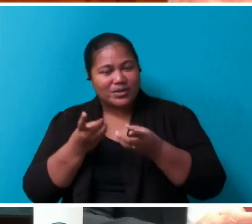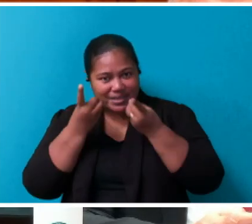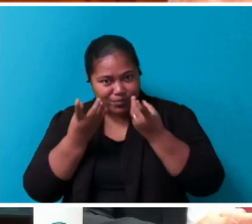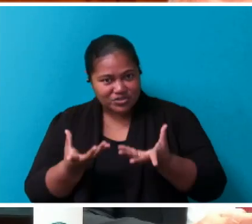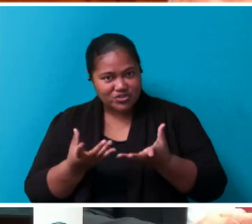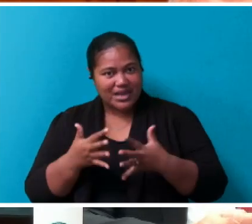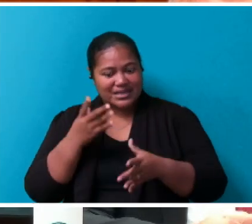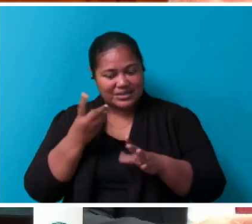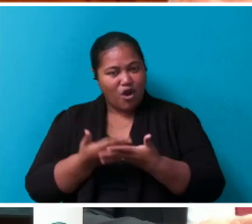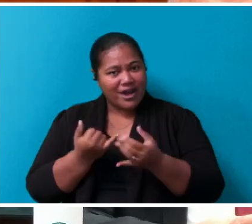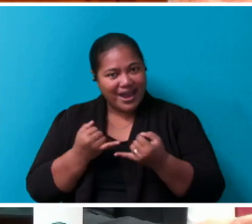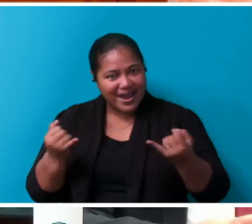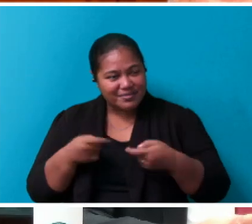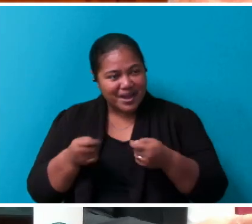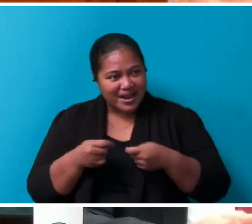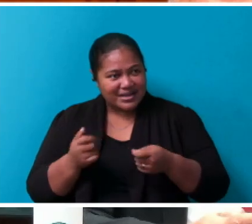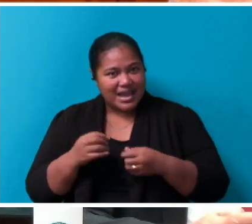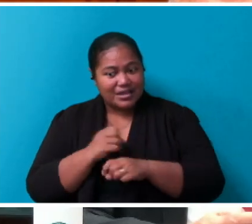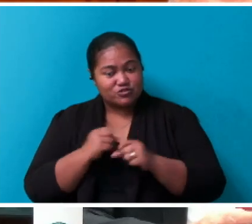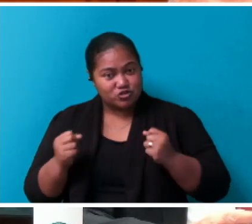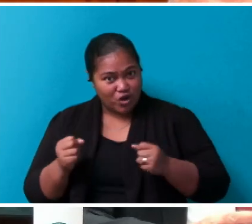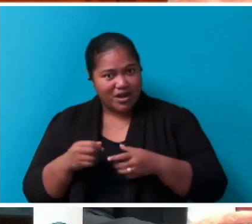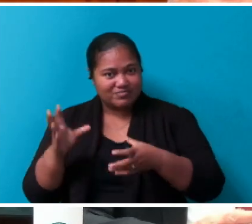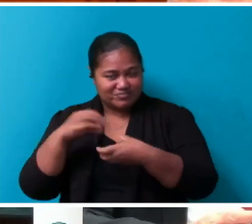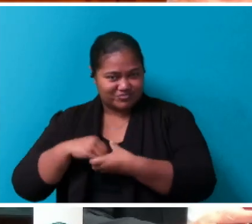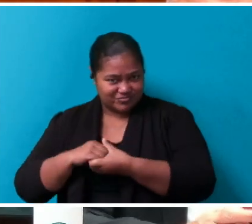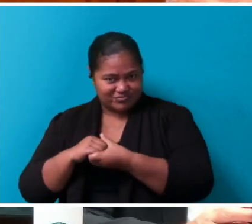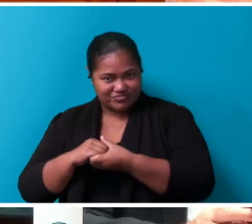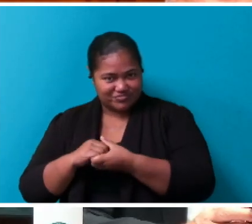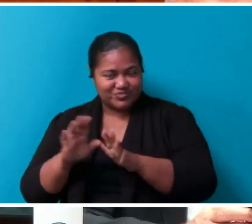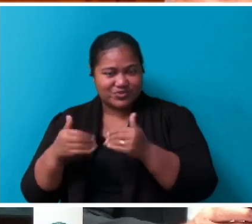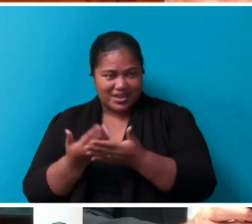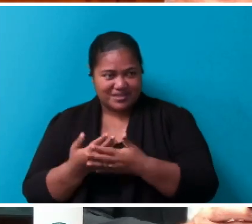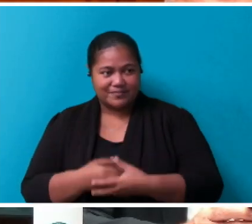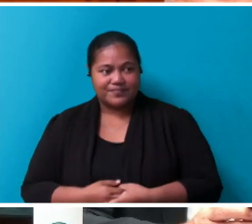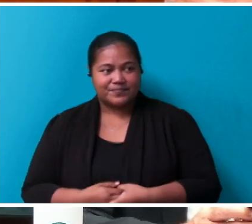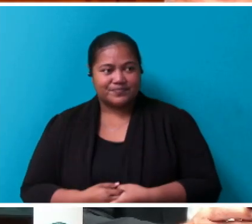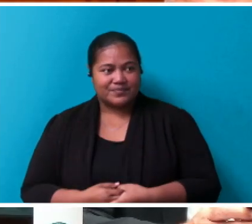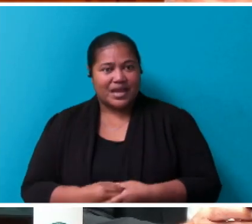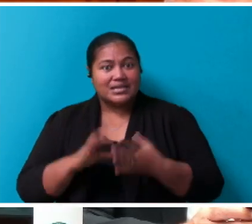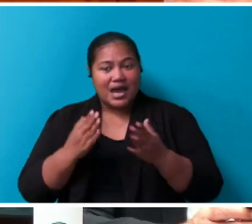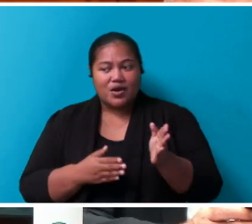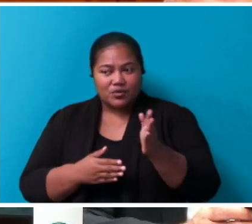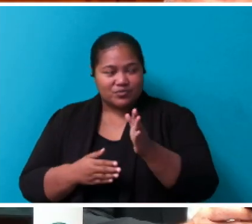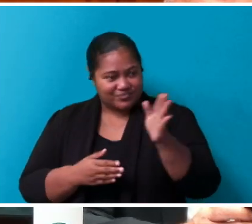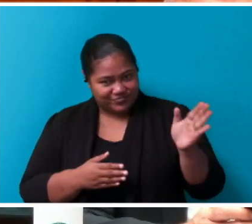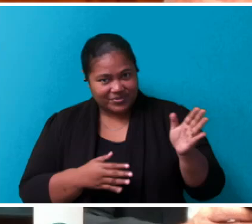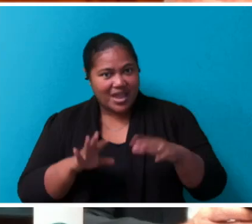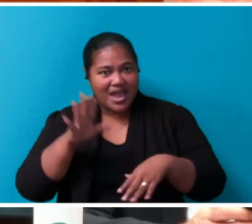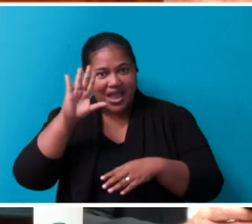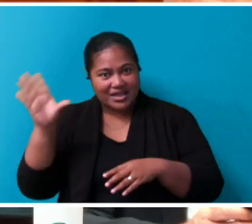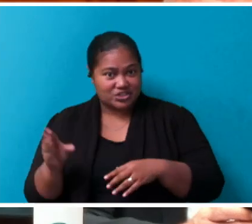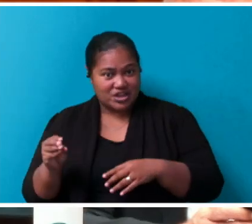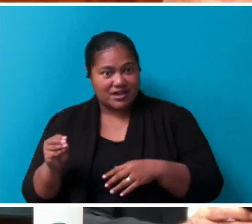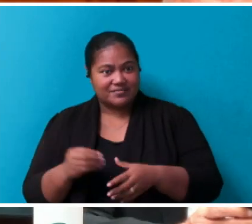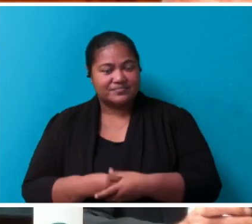digital marketing, and strong engagement with our diaspora. Turning to Asia, Madam Deputy Speaker, our Trade Commission